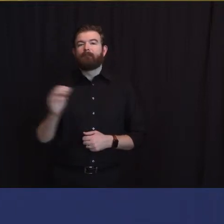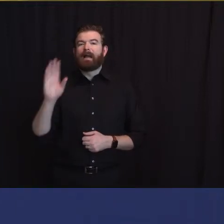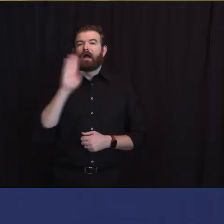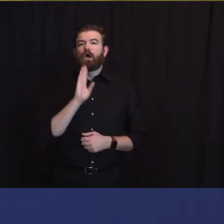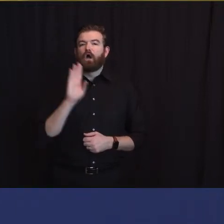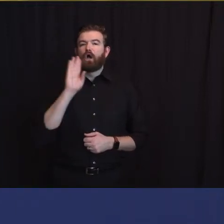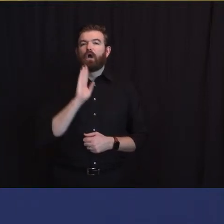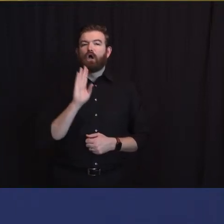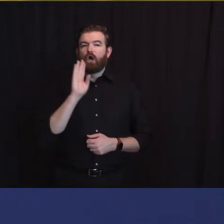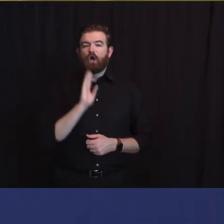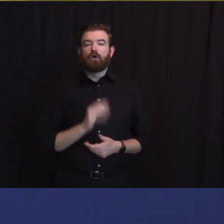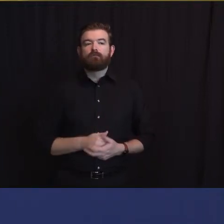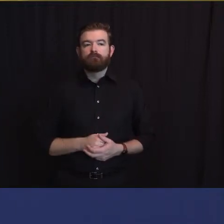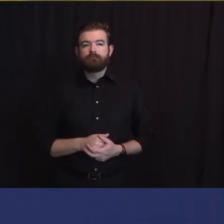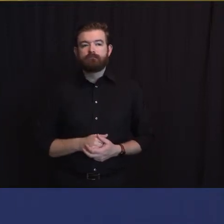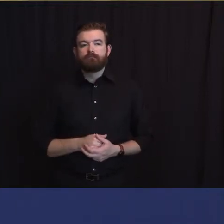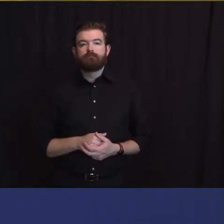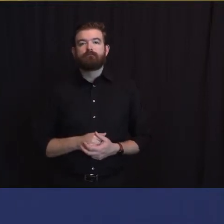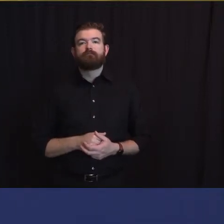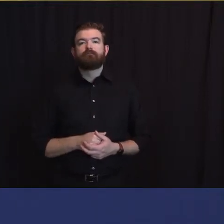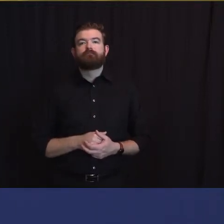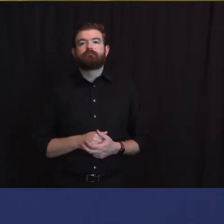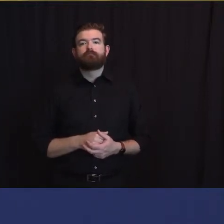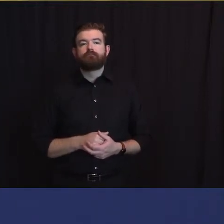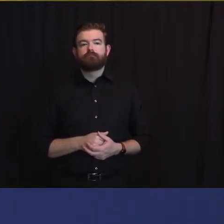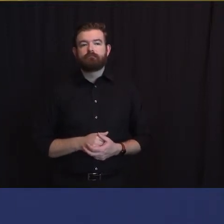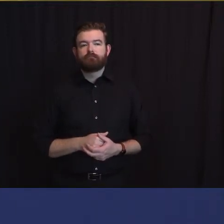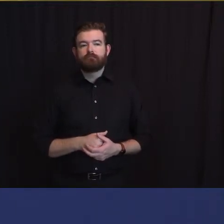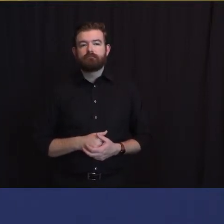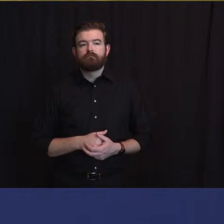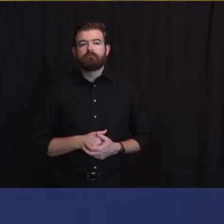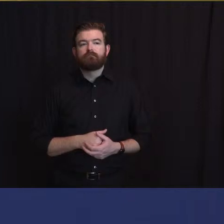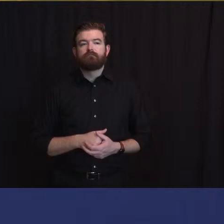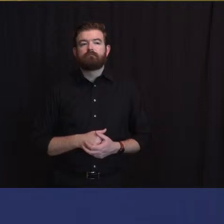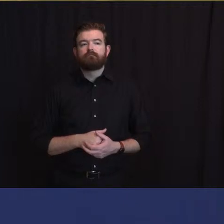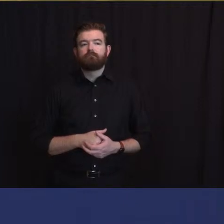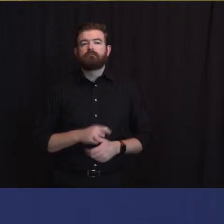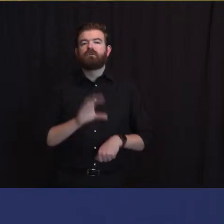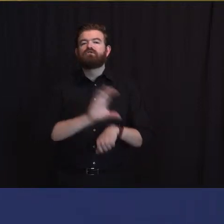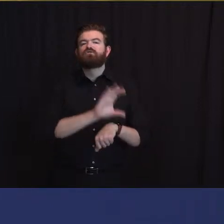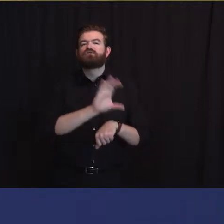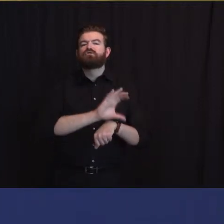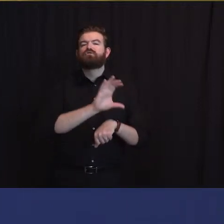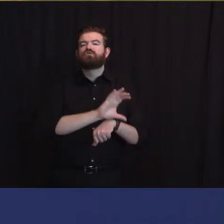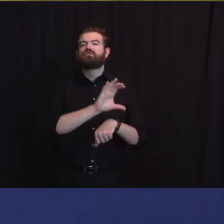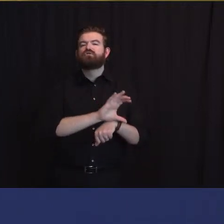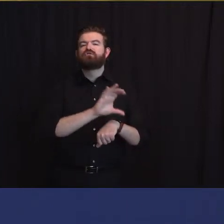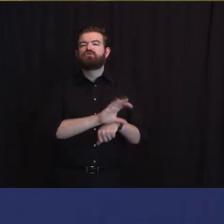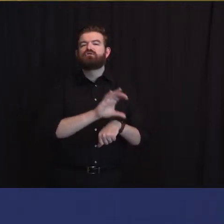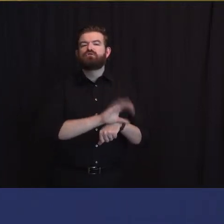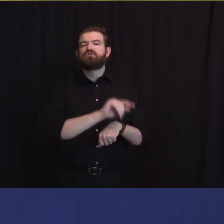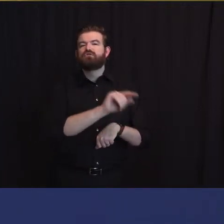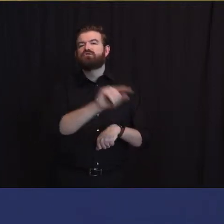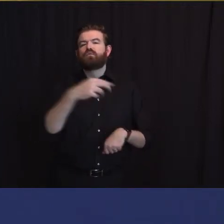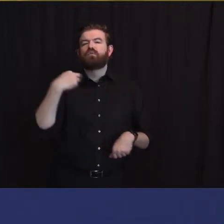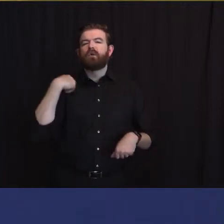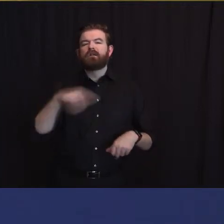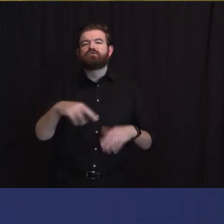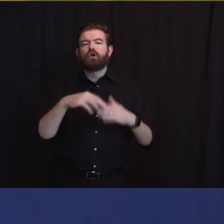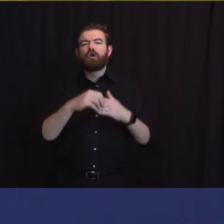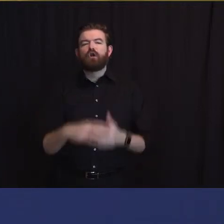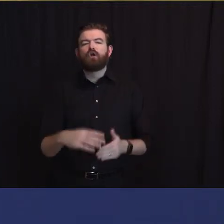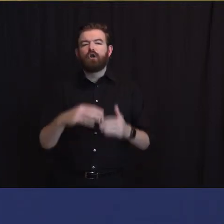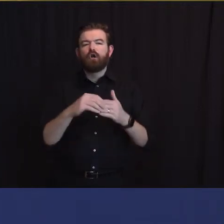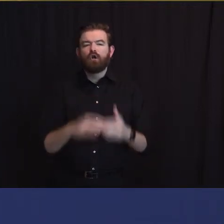the vaccination, the faith stuff, a lot of this. The door knocking is the least sexy, but it's sort